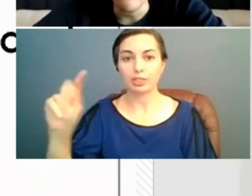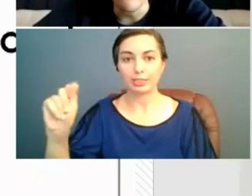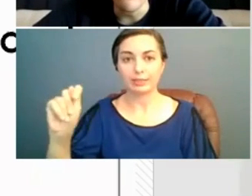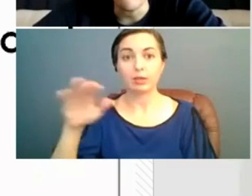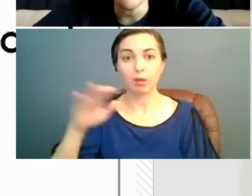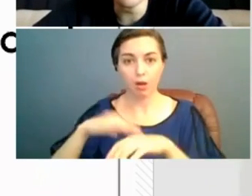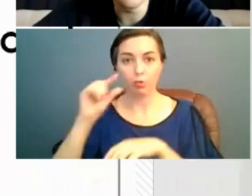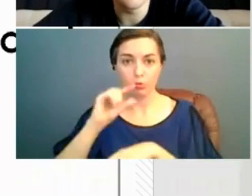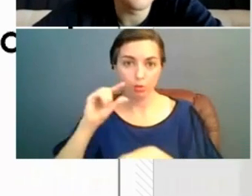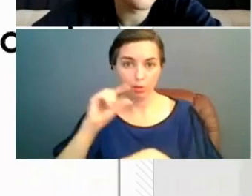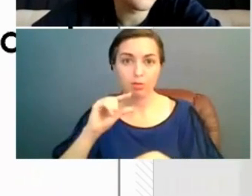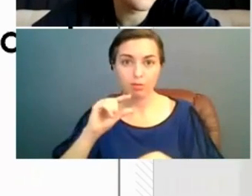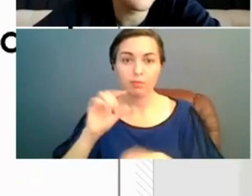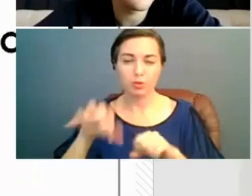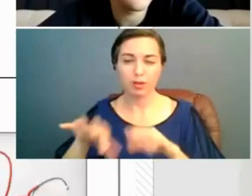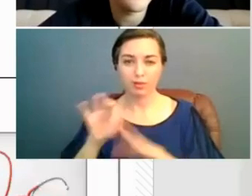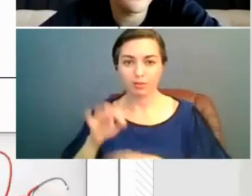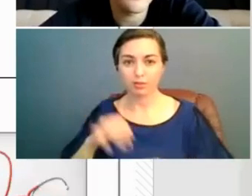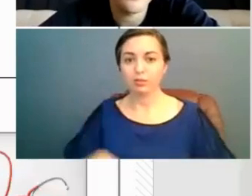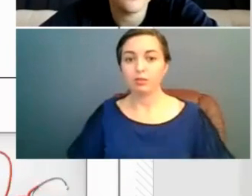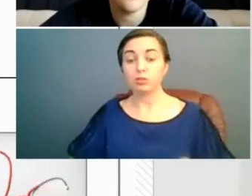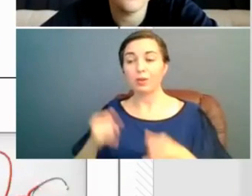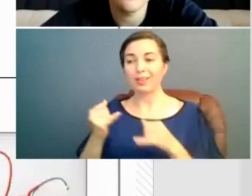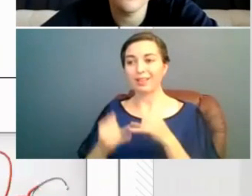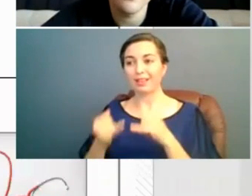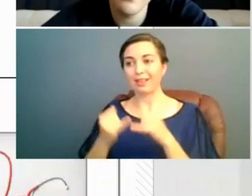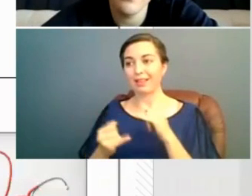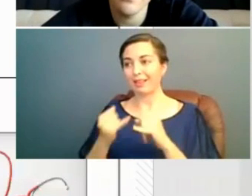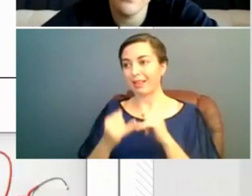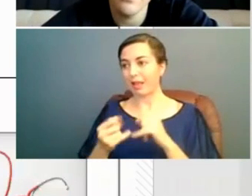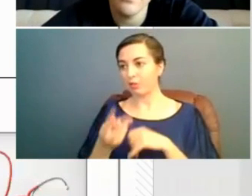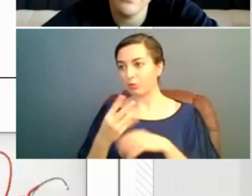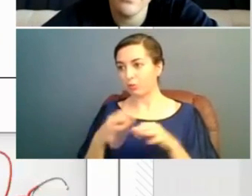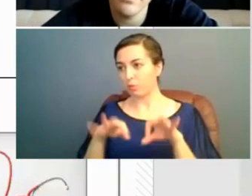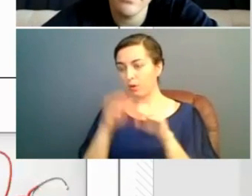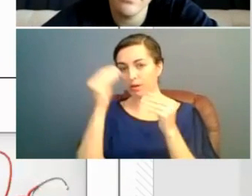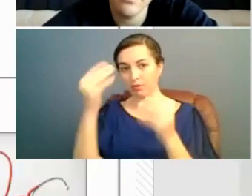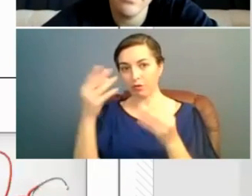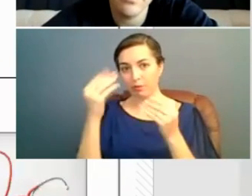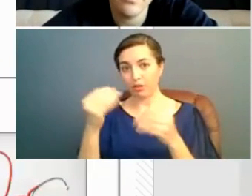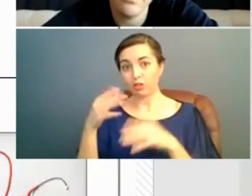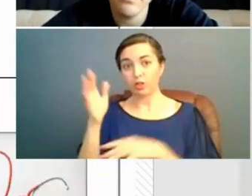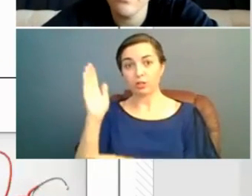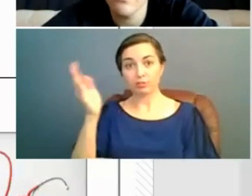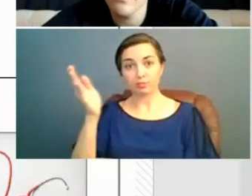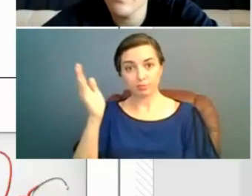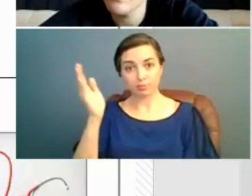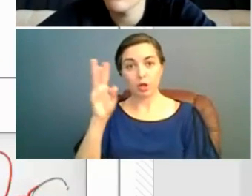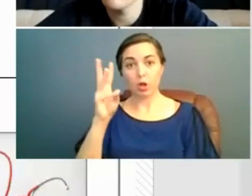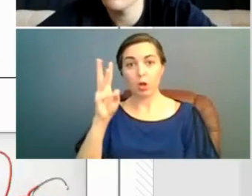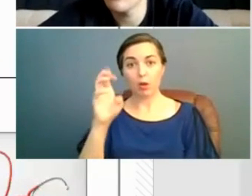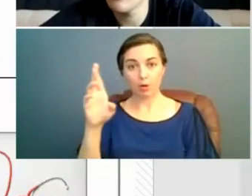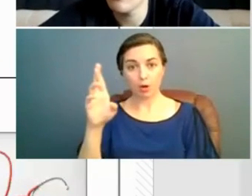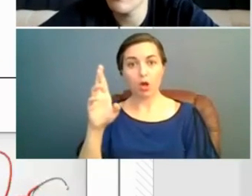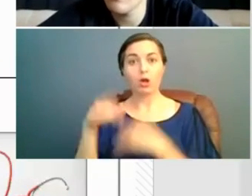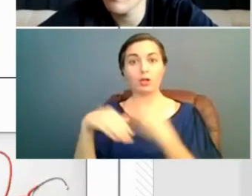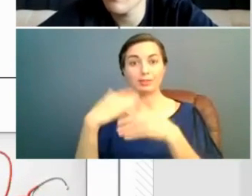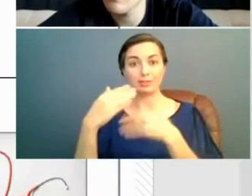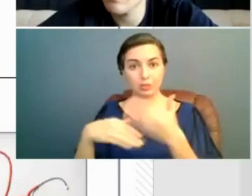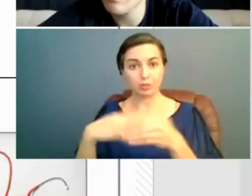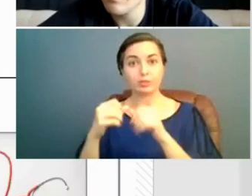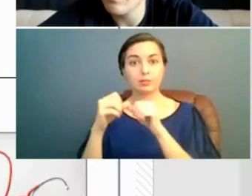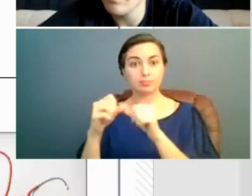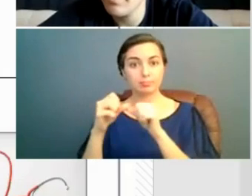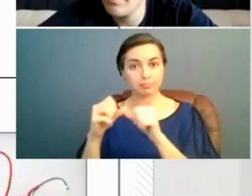do. Last 2 bits of information. We keep our webinar series rolling. And in 2 weeks from